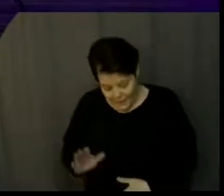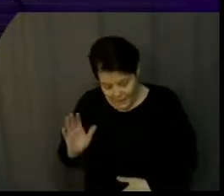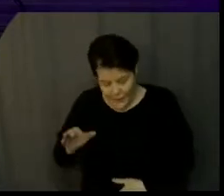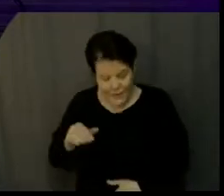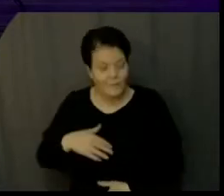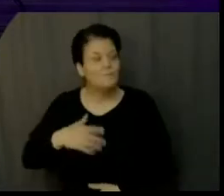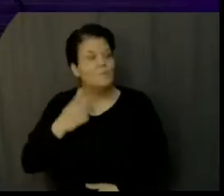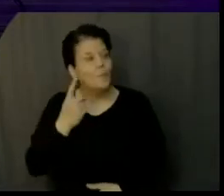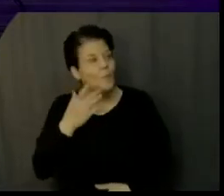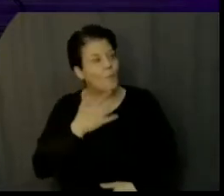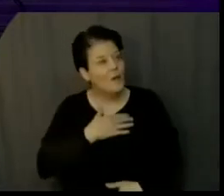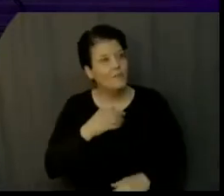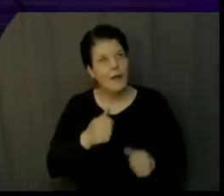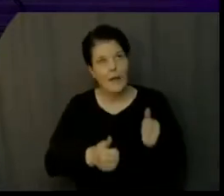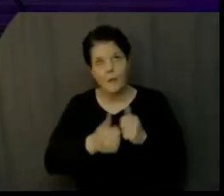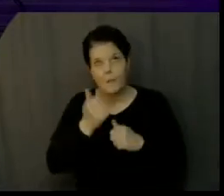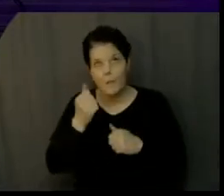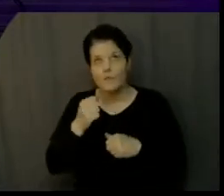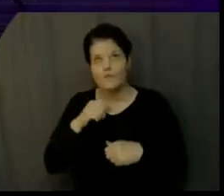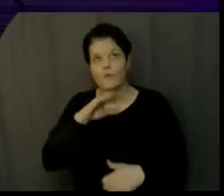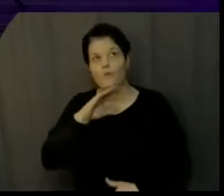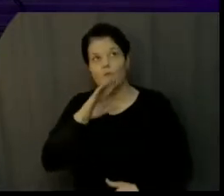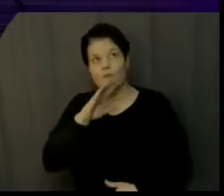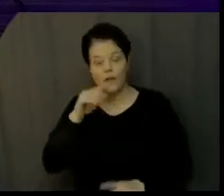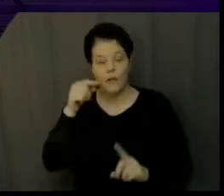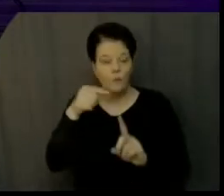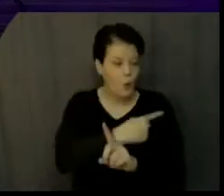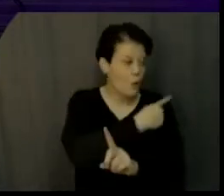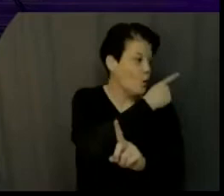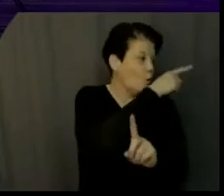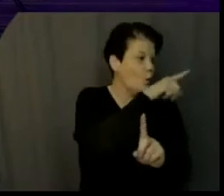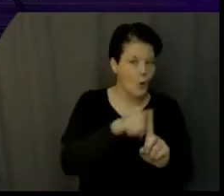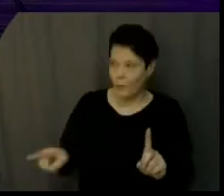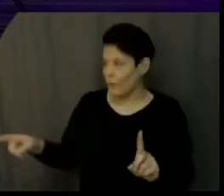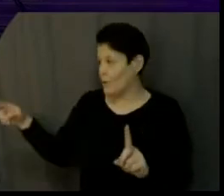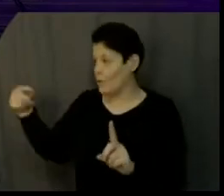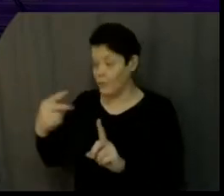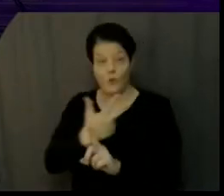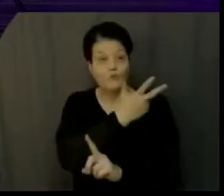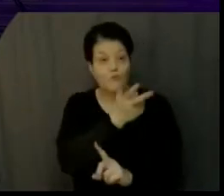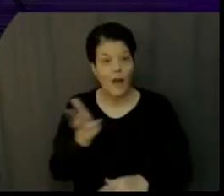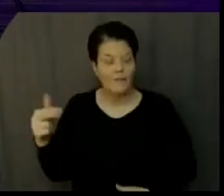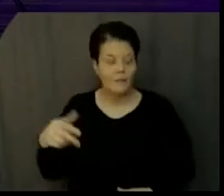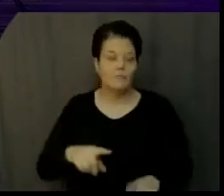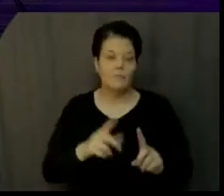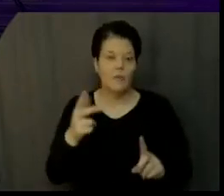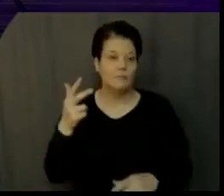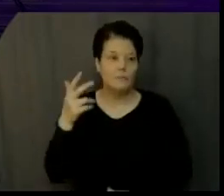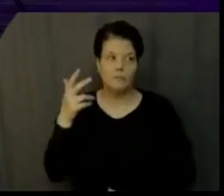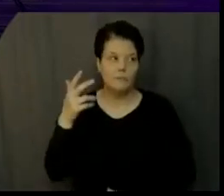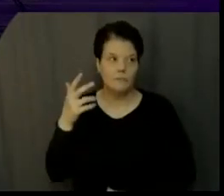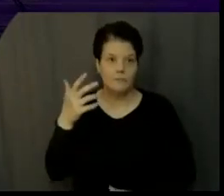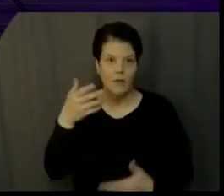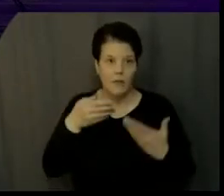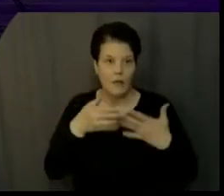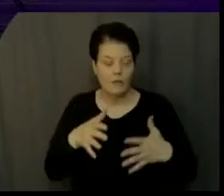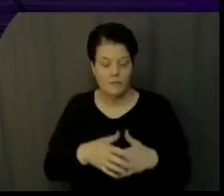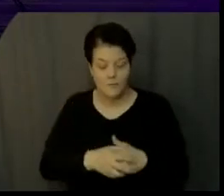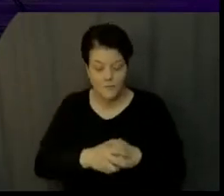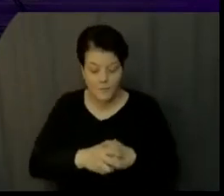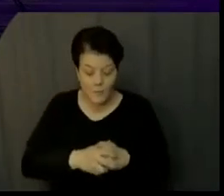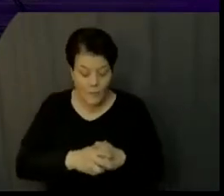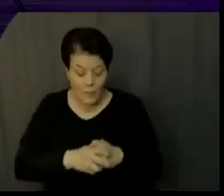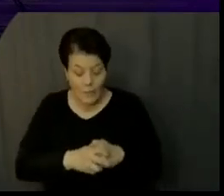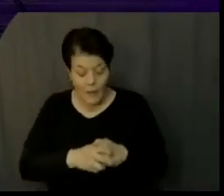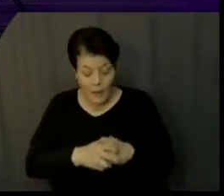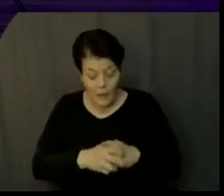time. But I was coming back. My buddy and I love the Iowa Hawkeye football team. And he calls me and he says, hey, here in a